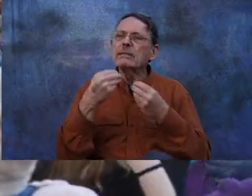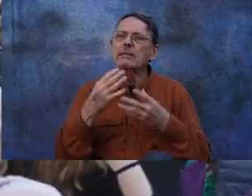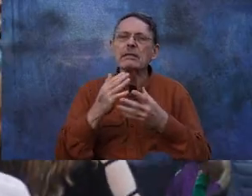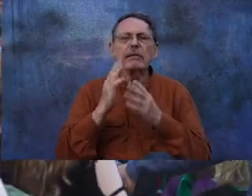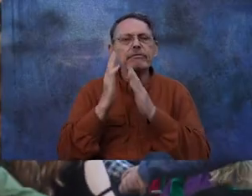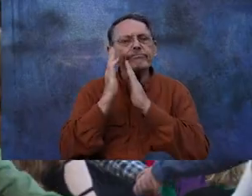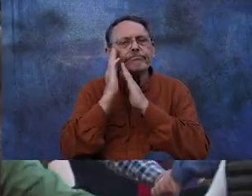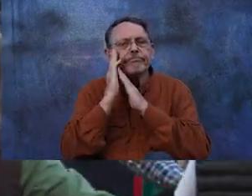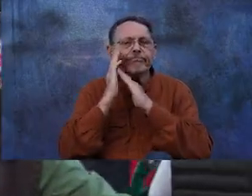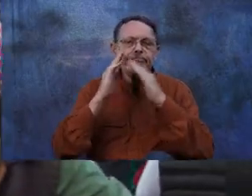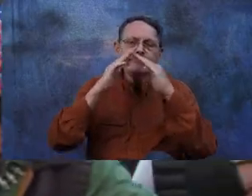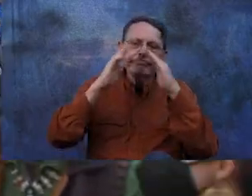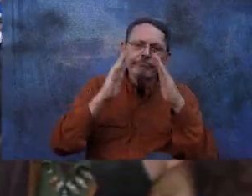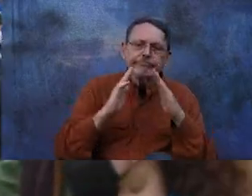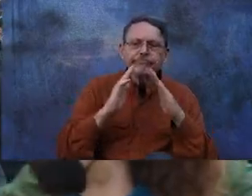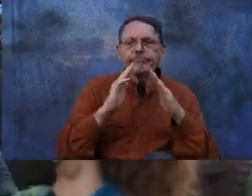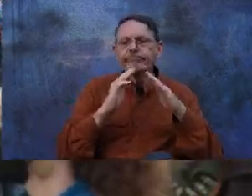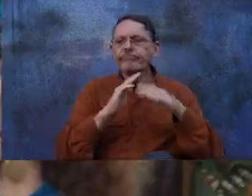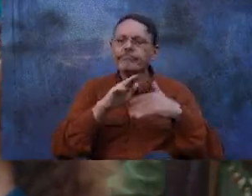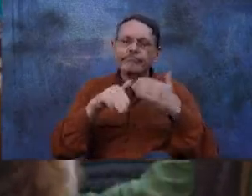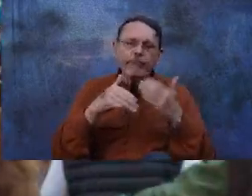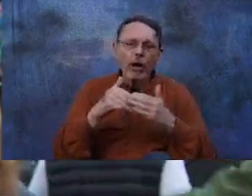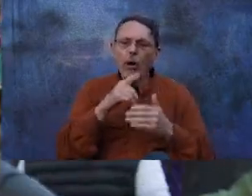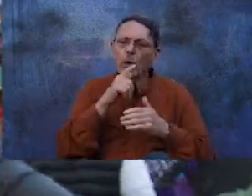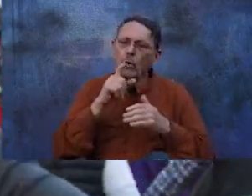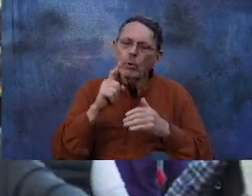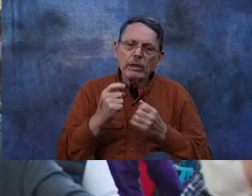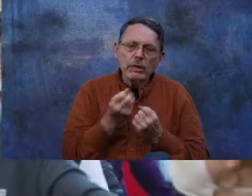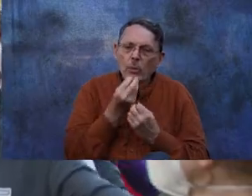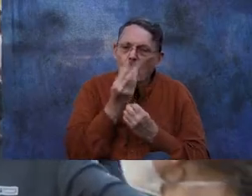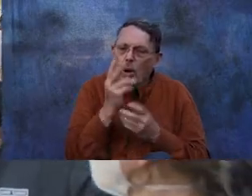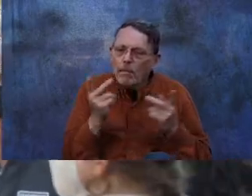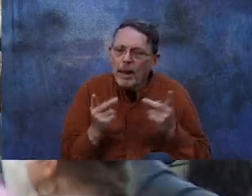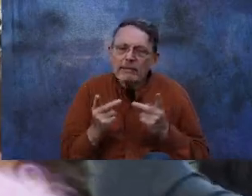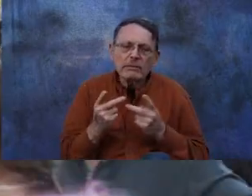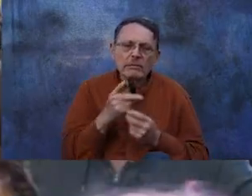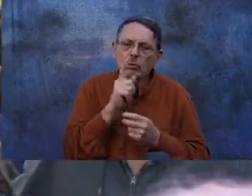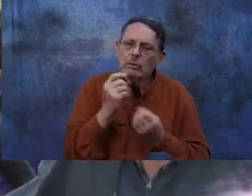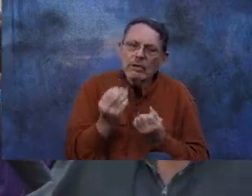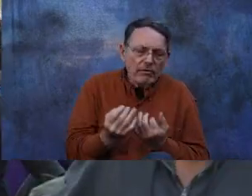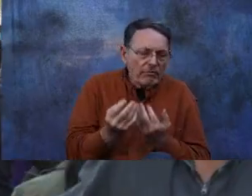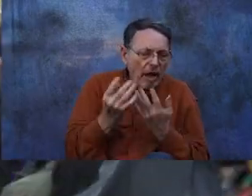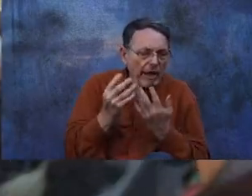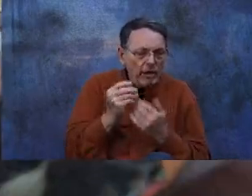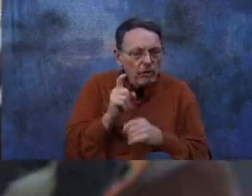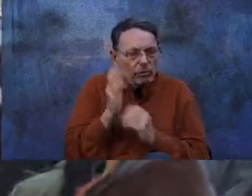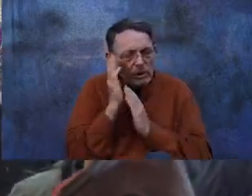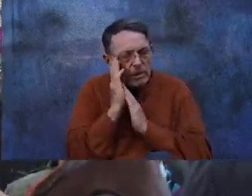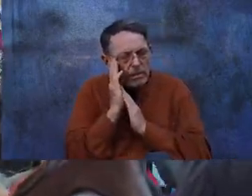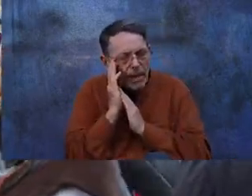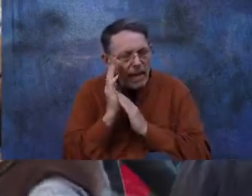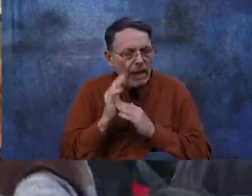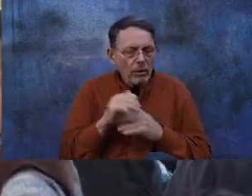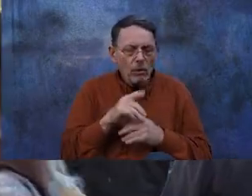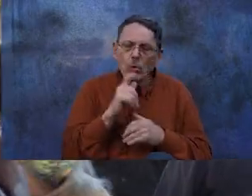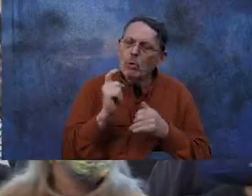we shelter all who need a fire and bed, and be a